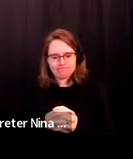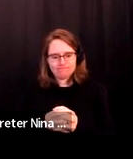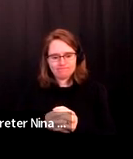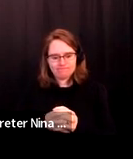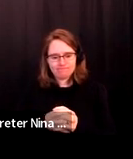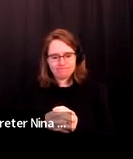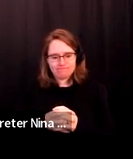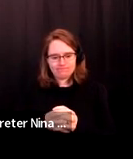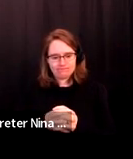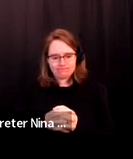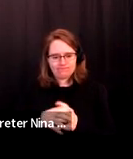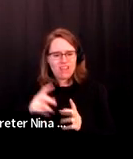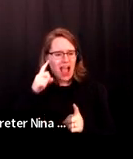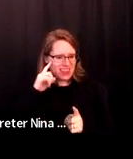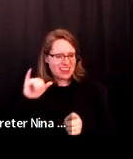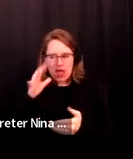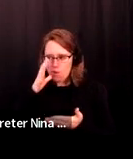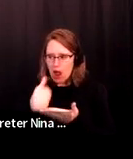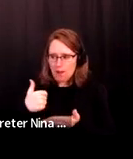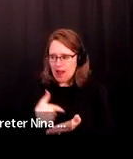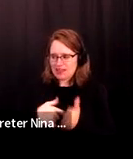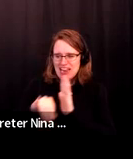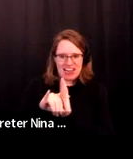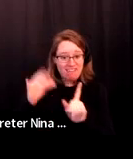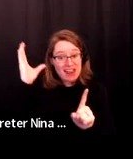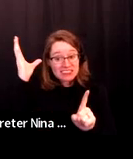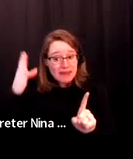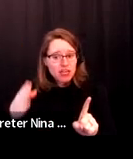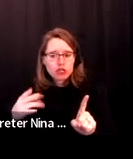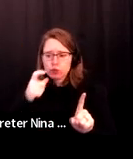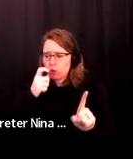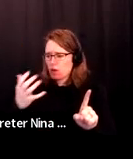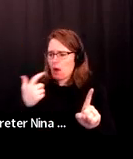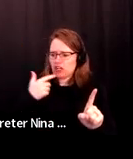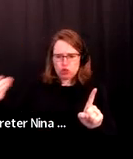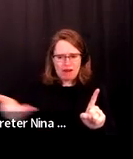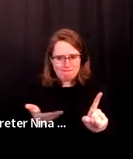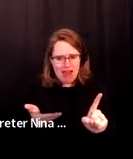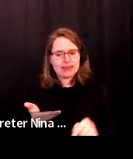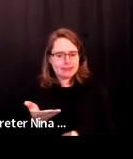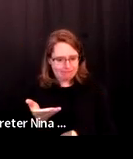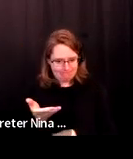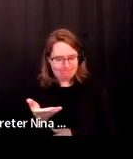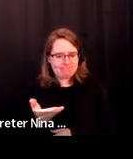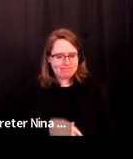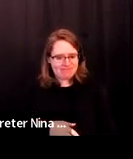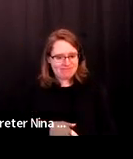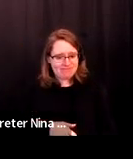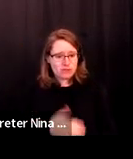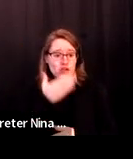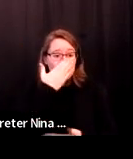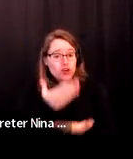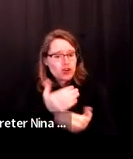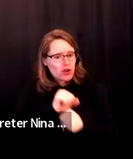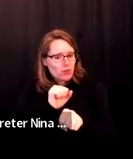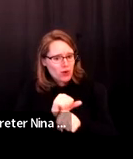potential speakers and who it is that we want to hear from. So so again, good work today. Thank